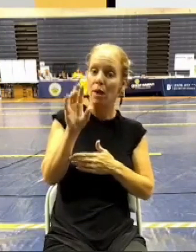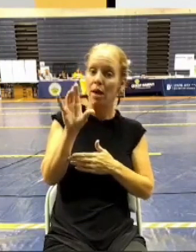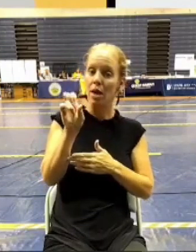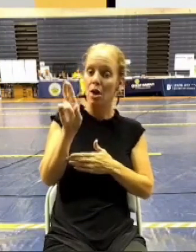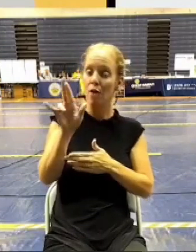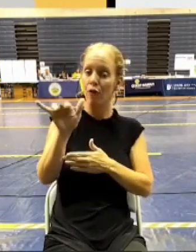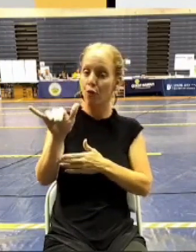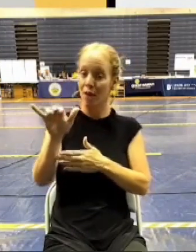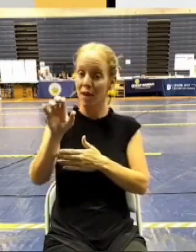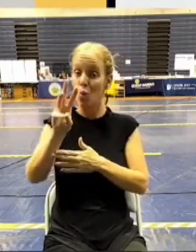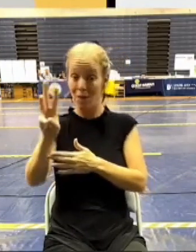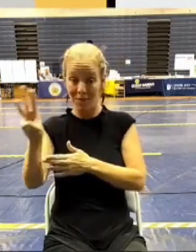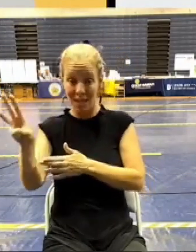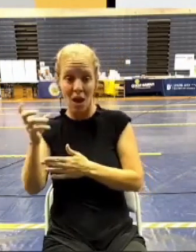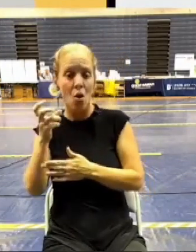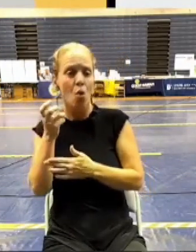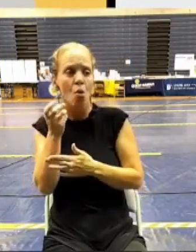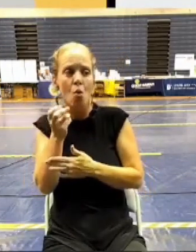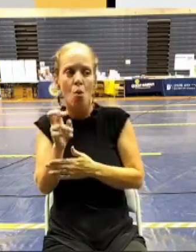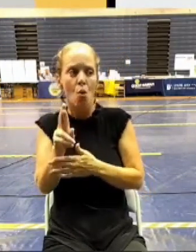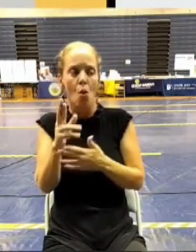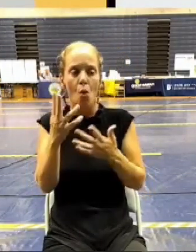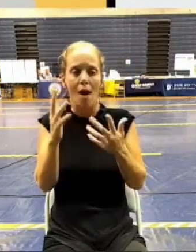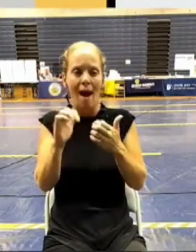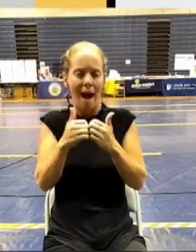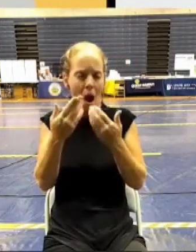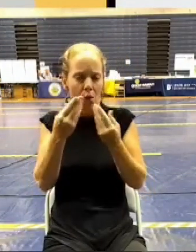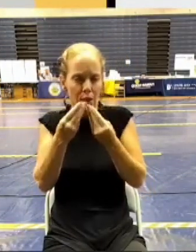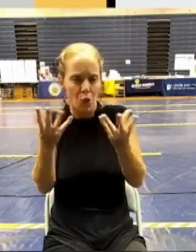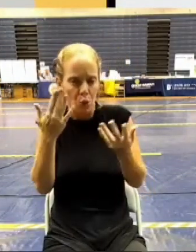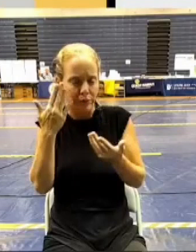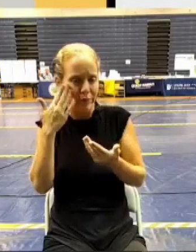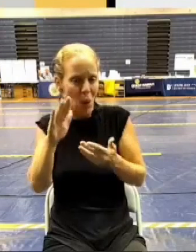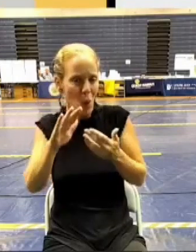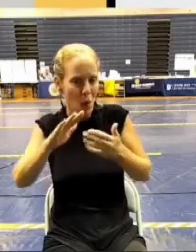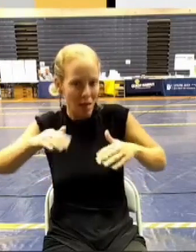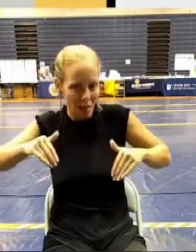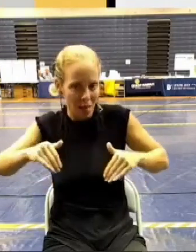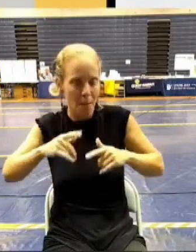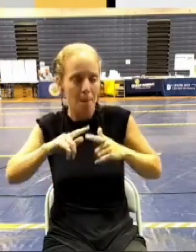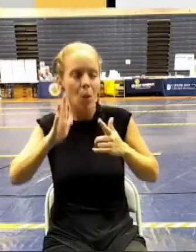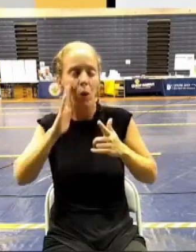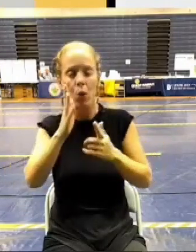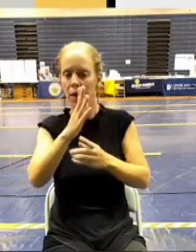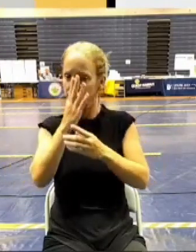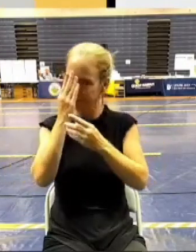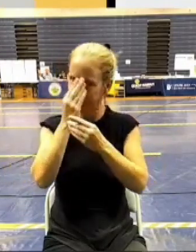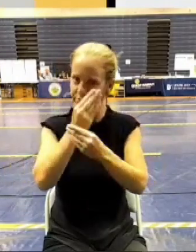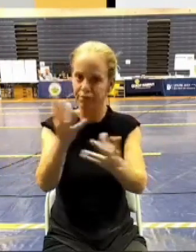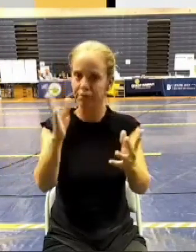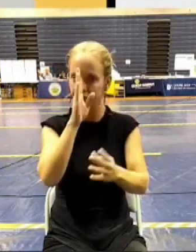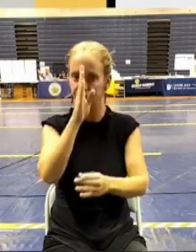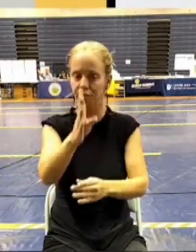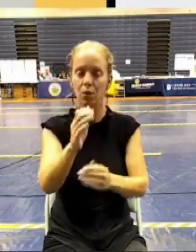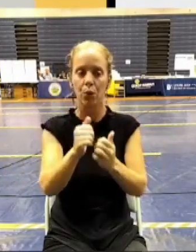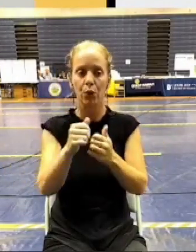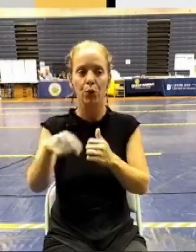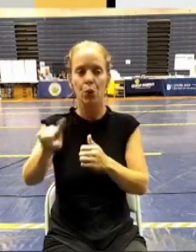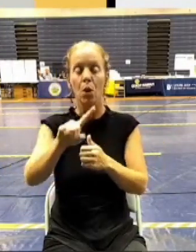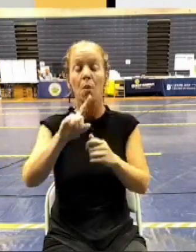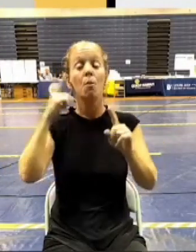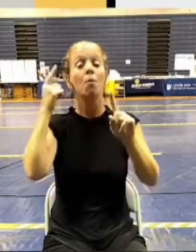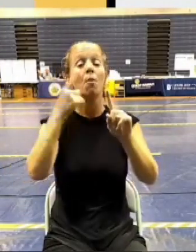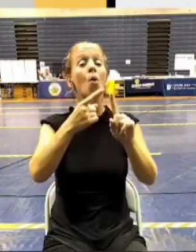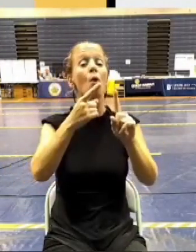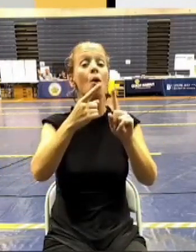data with you, but we're gonna be totally transparent as to the results of the survey. Now, this is the important date, March